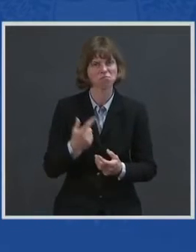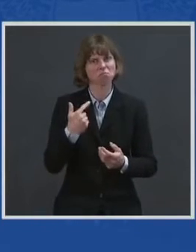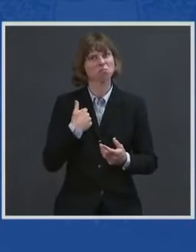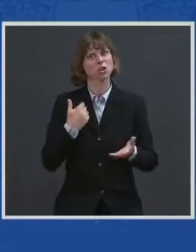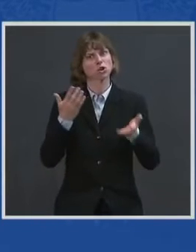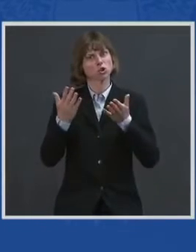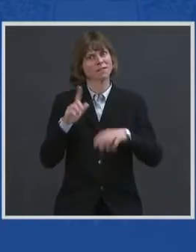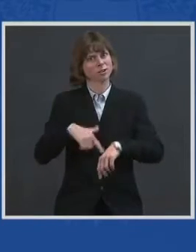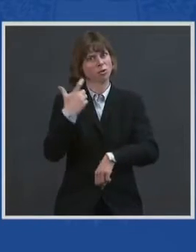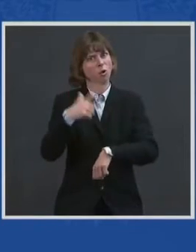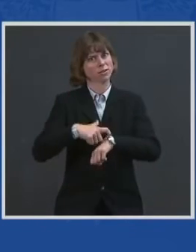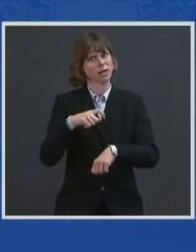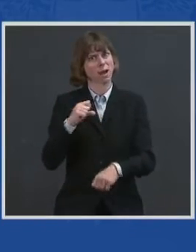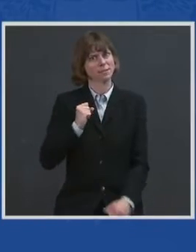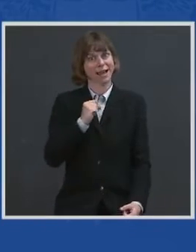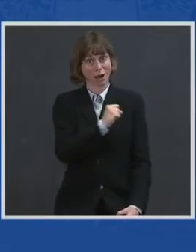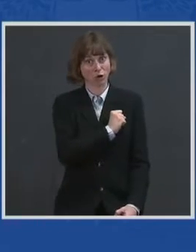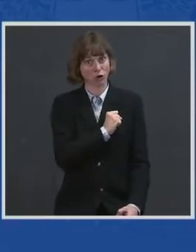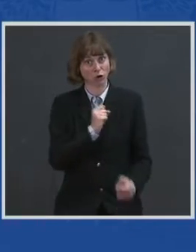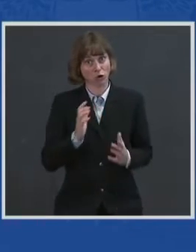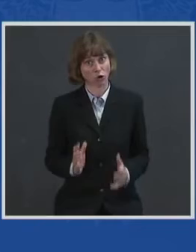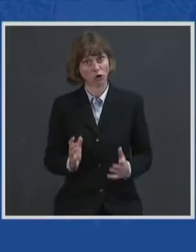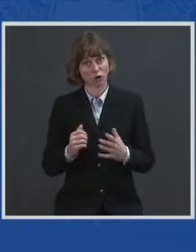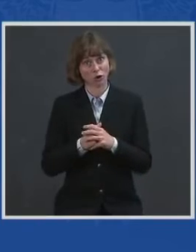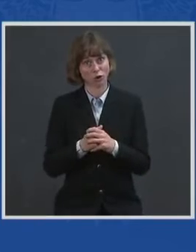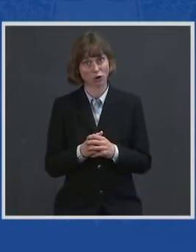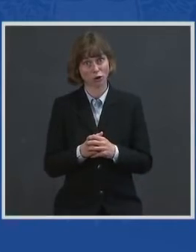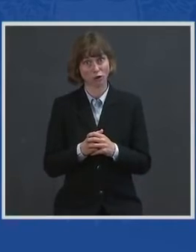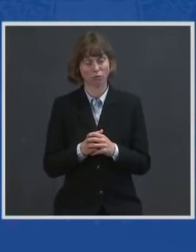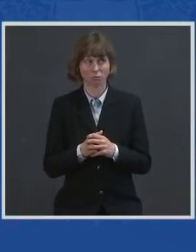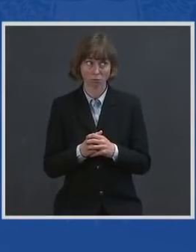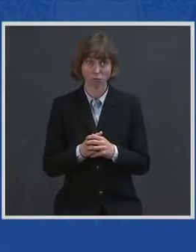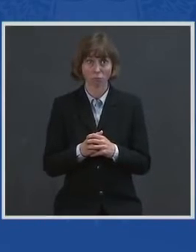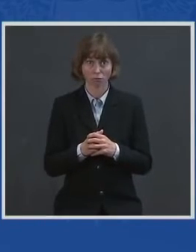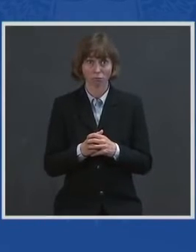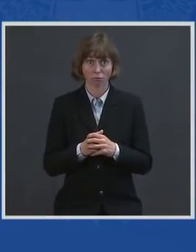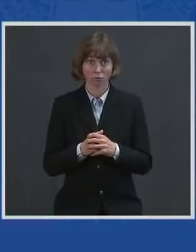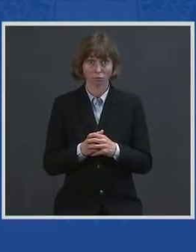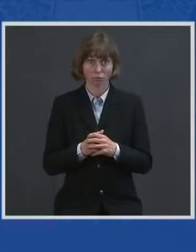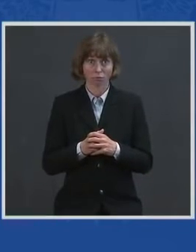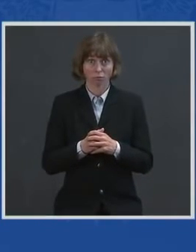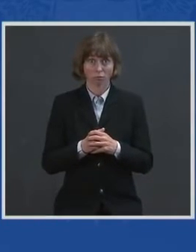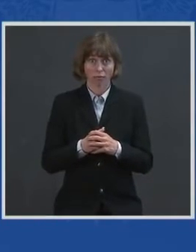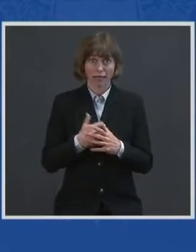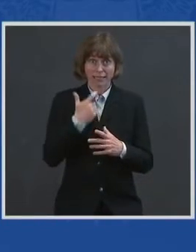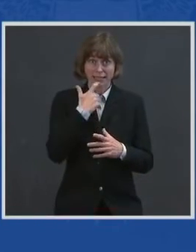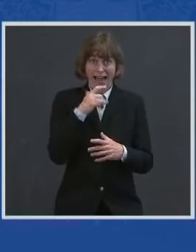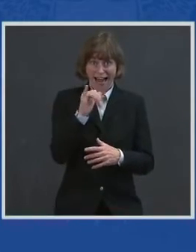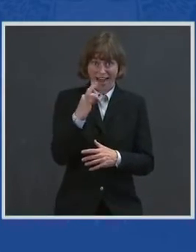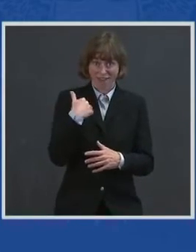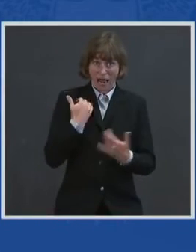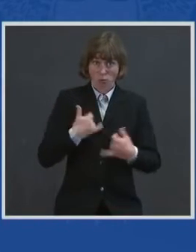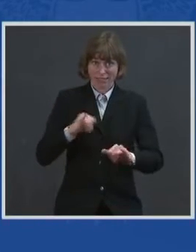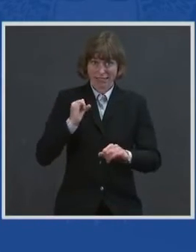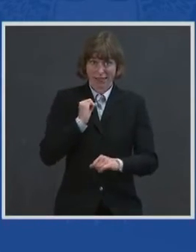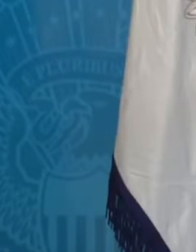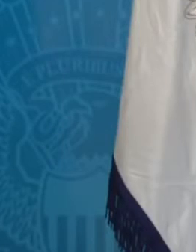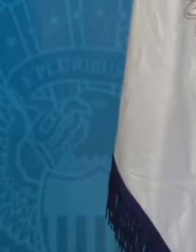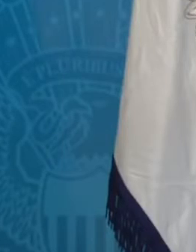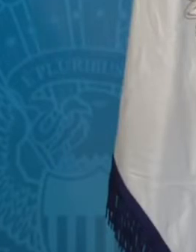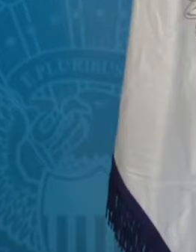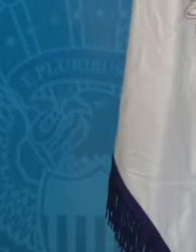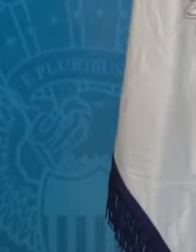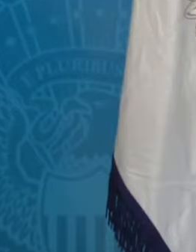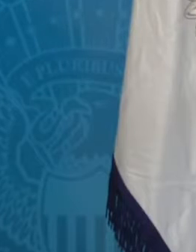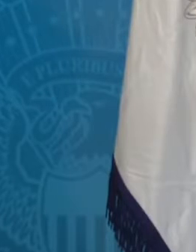plans to visit a small business in Delaware County, Pennsylvania later this week. Biden and Harris are expected to appear together in Atlanta on Friday.